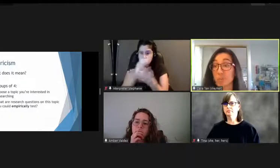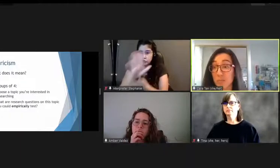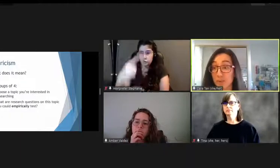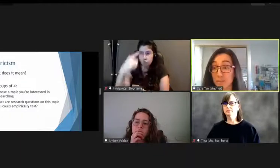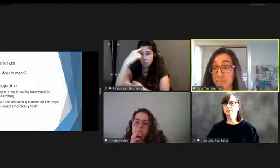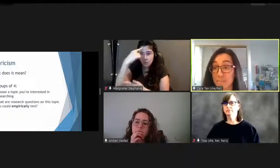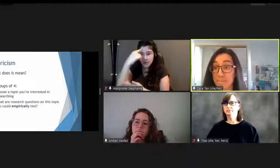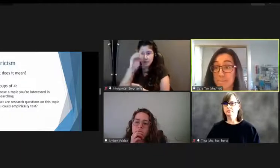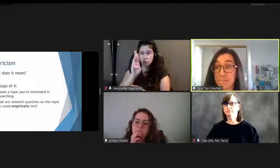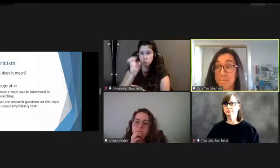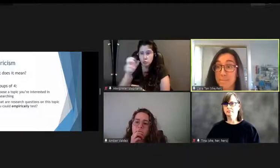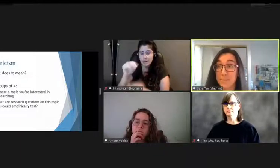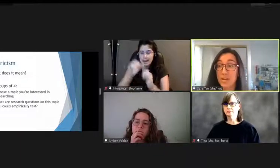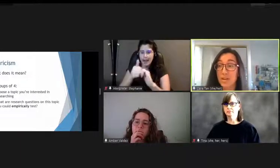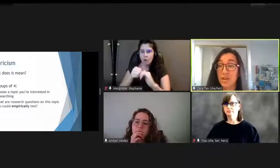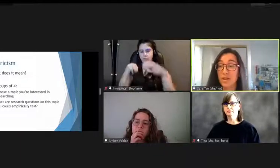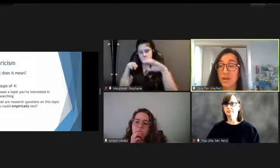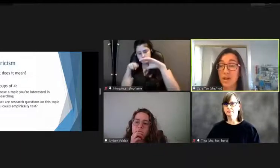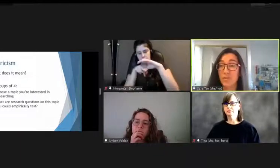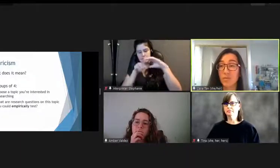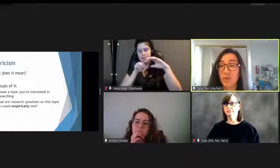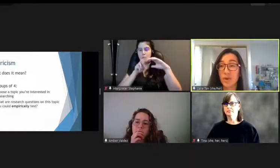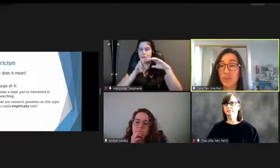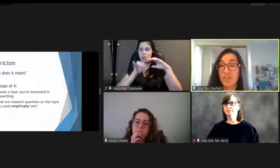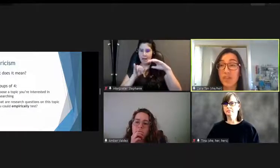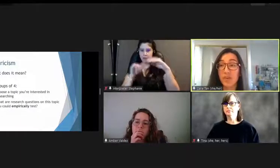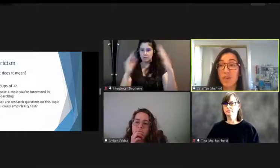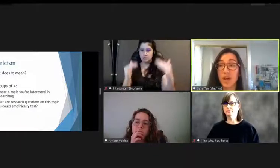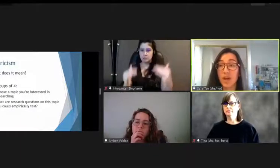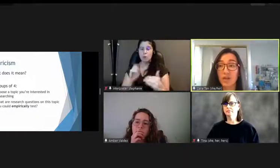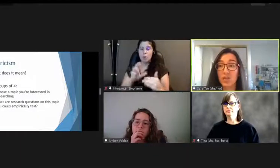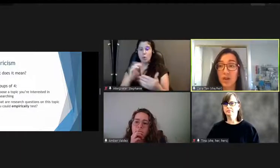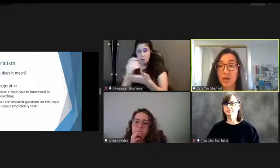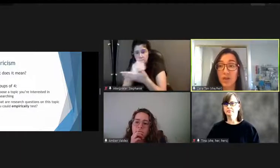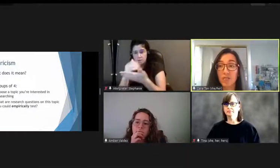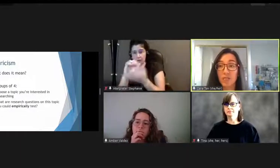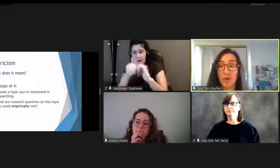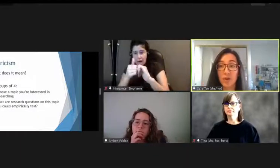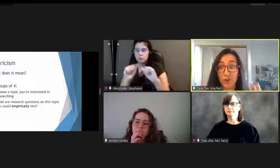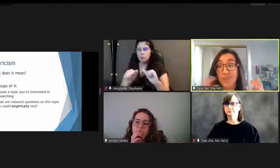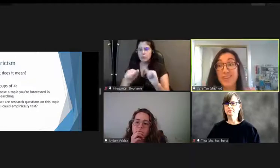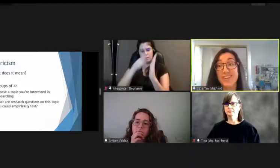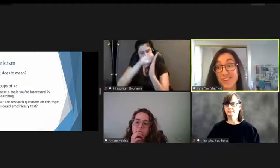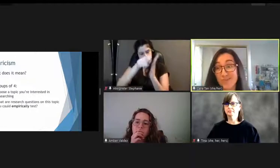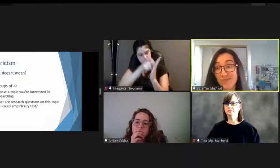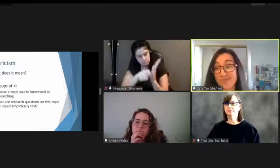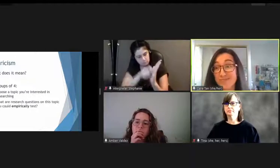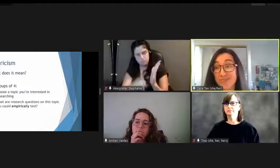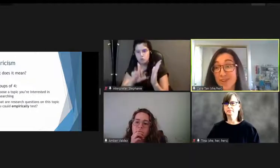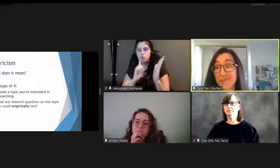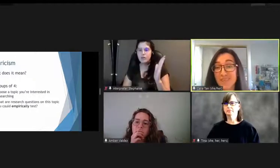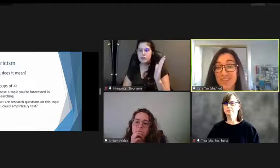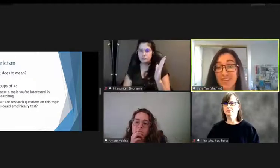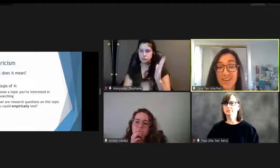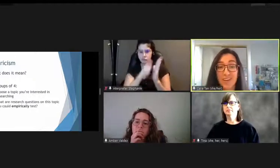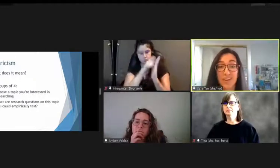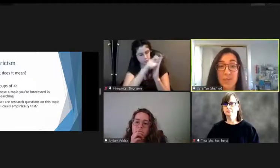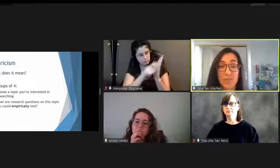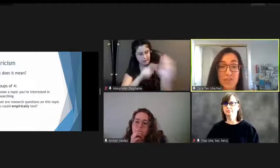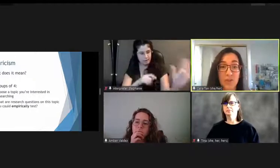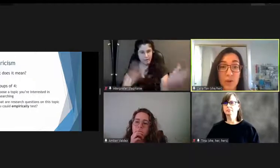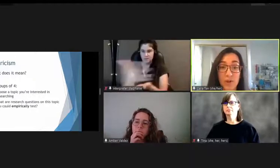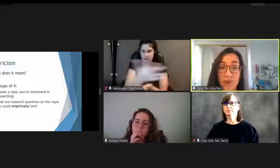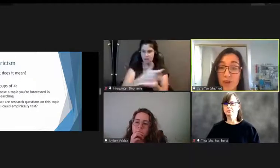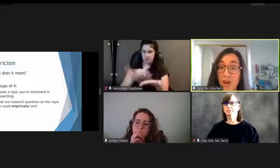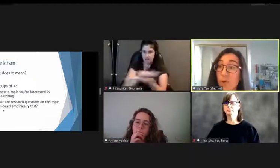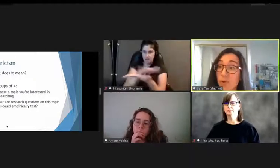piece of paper, right? But in some way, I'm observing you, right?